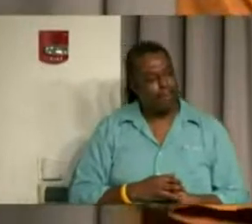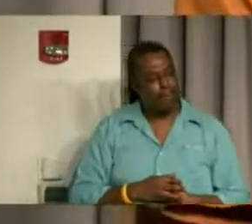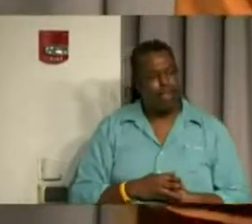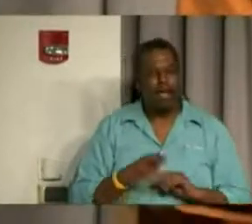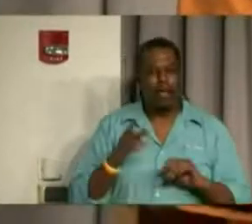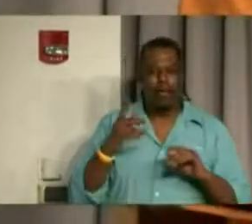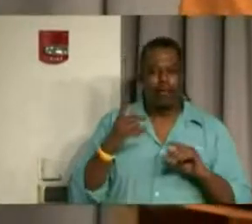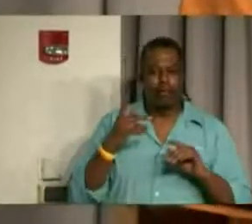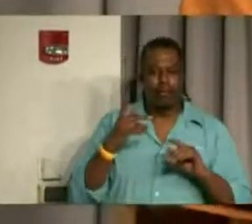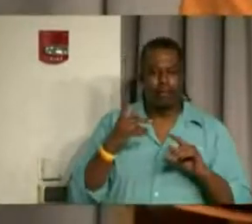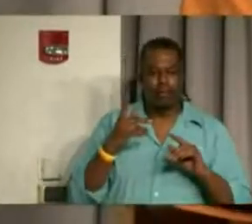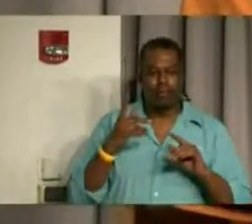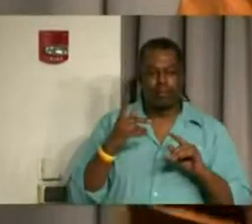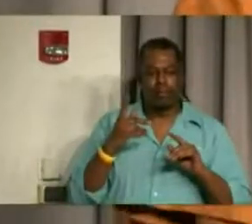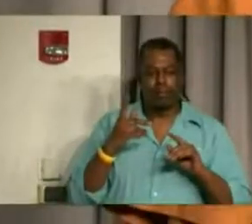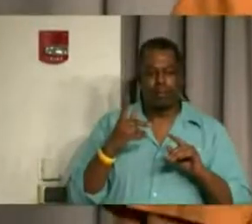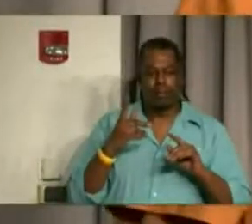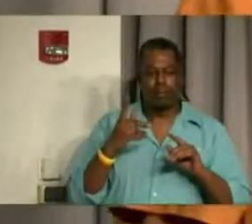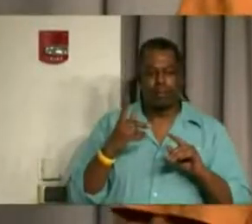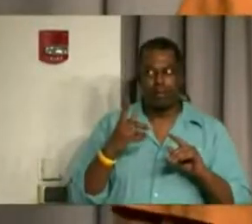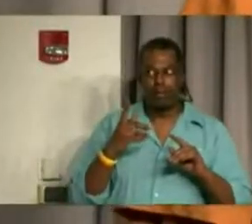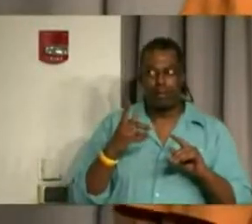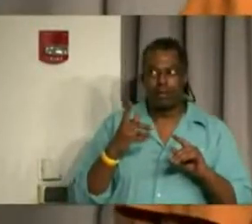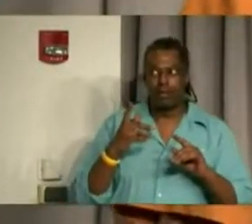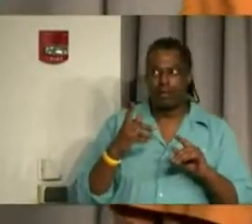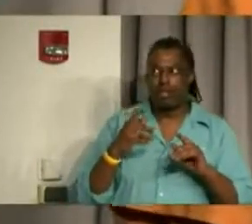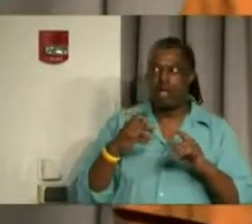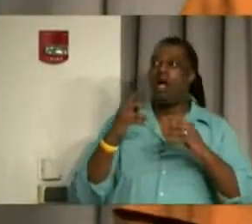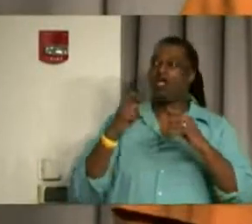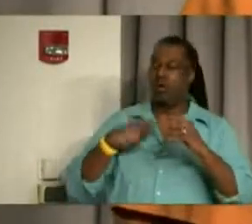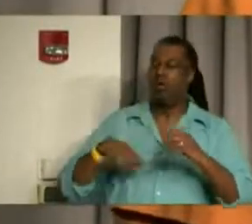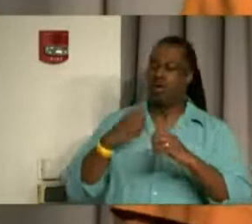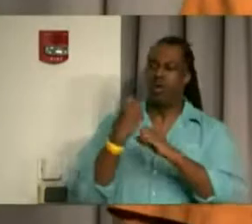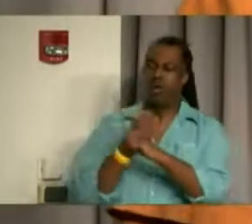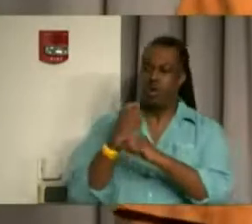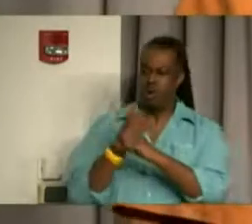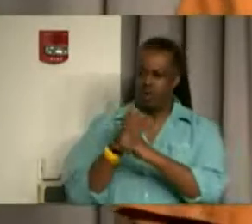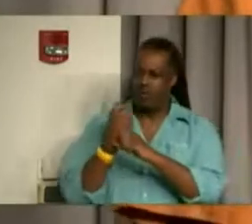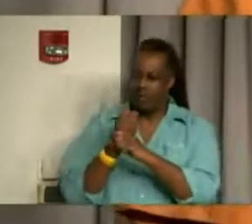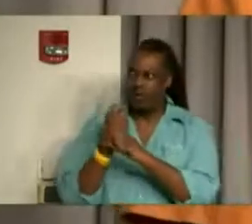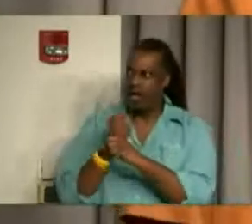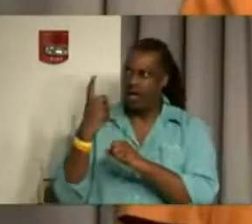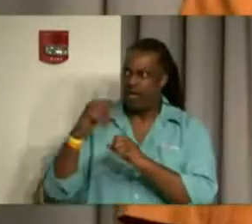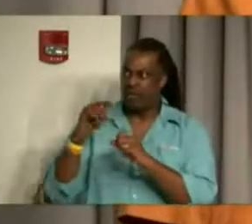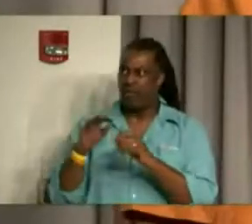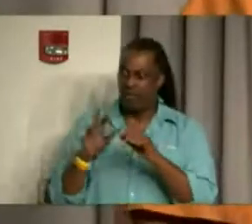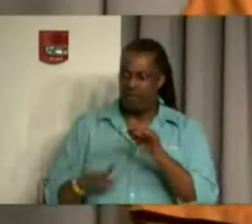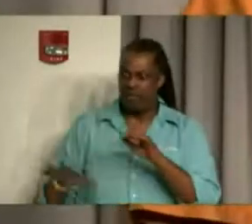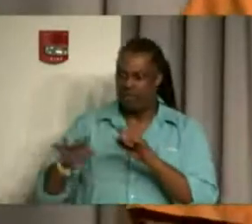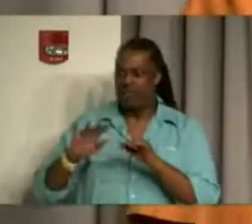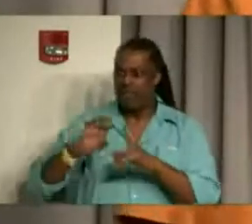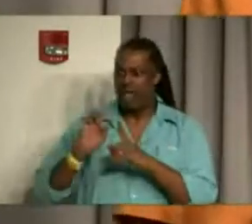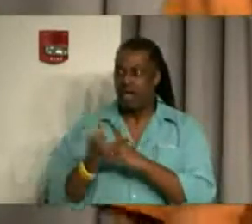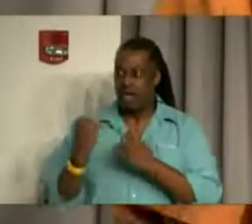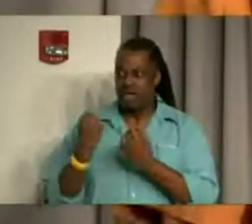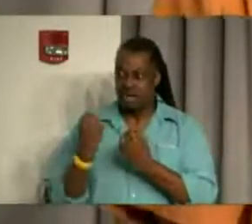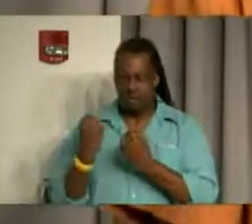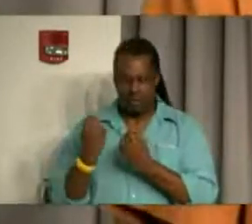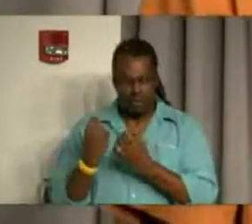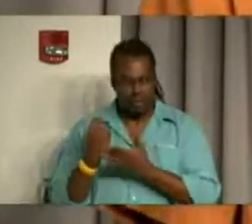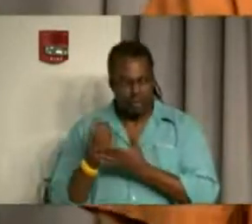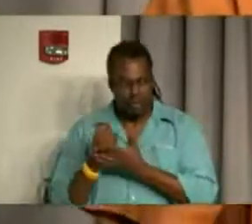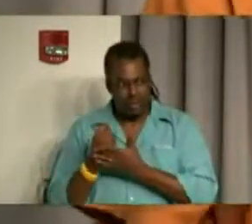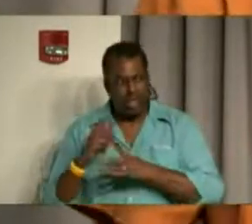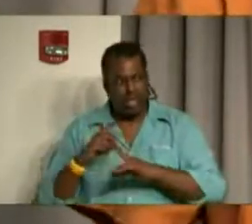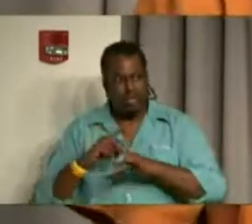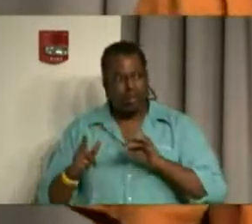DAPL. We needed environmental assessments that hasn't been done. The very